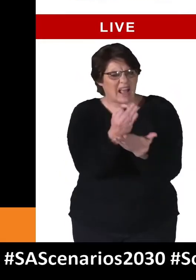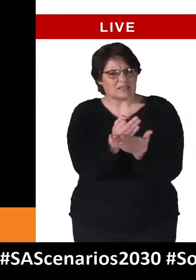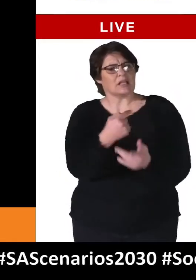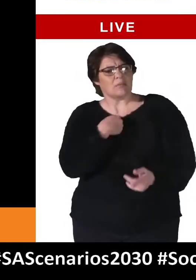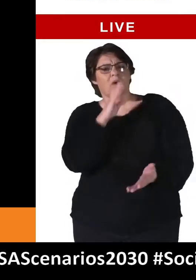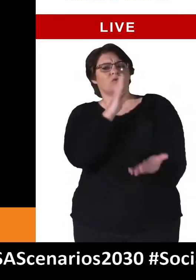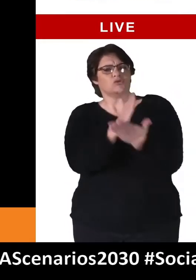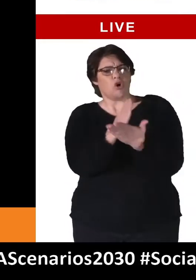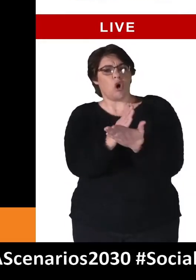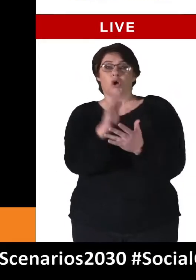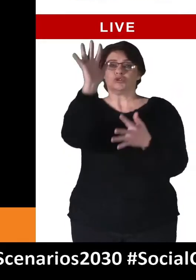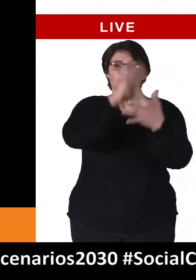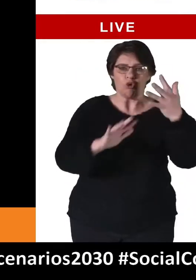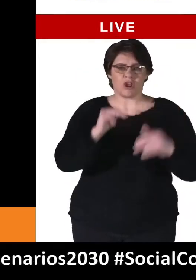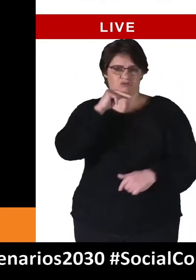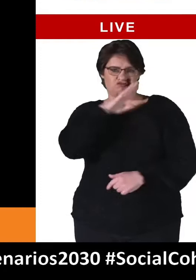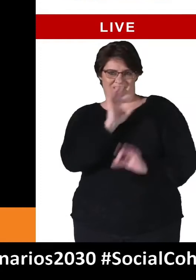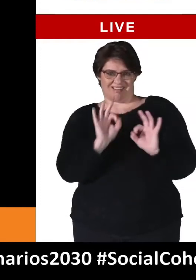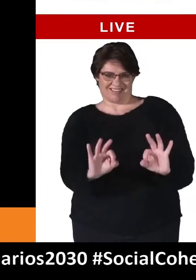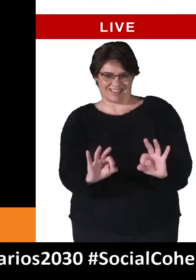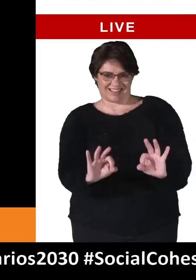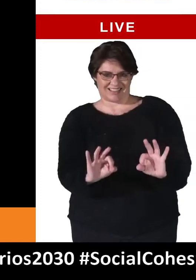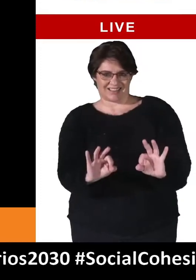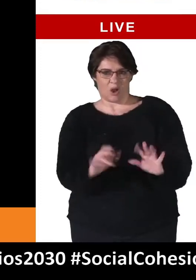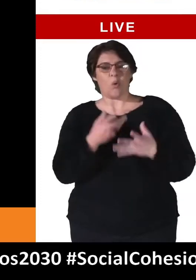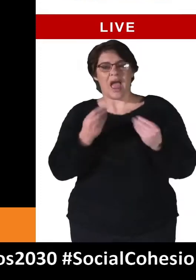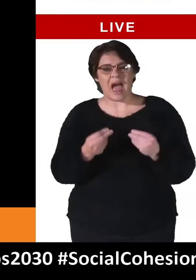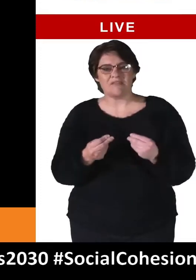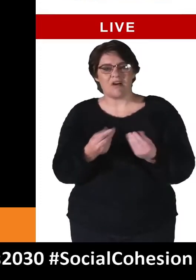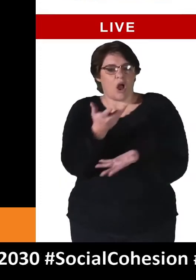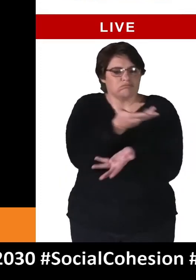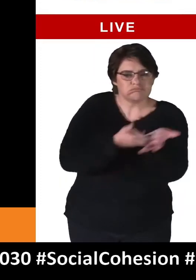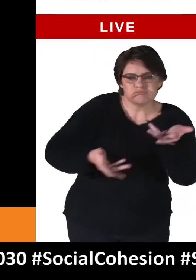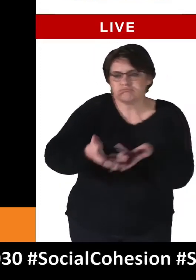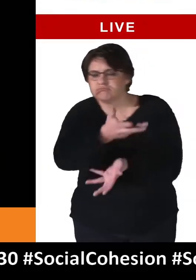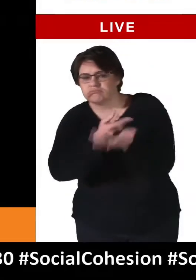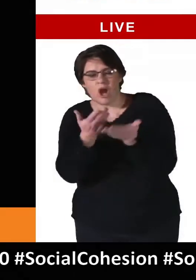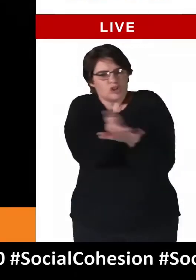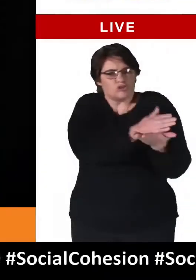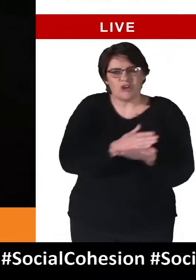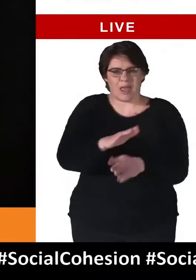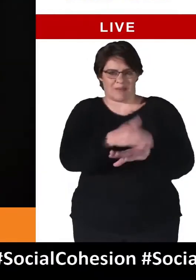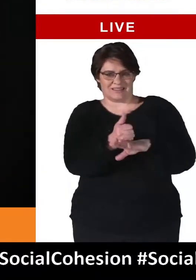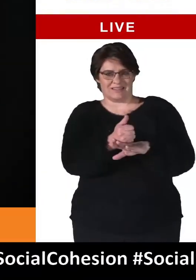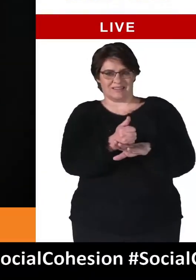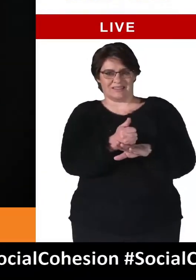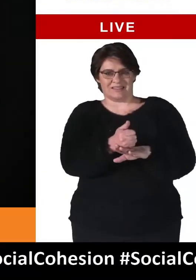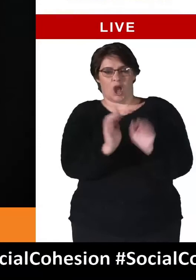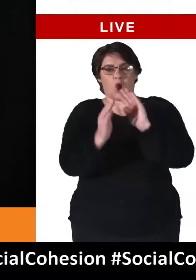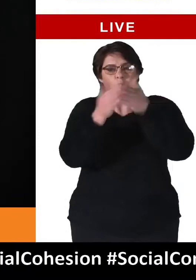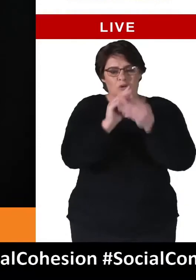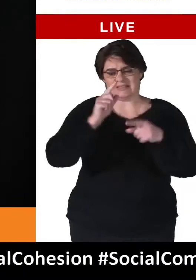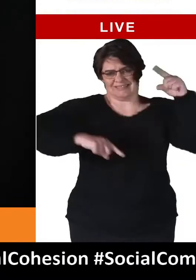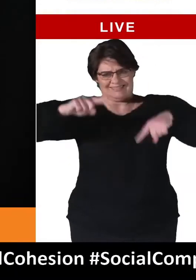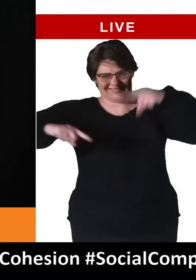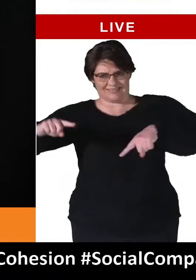keep our stories realistic, that we have a shared basis for conversation across different parts of our society, and that